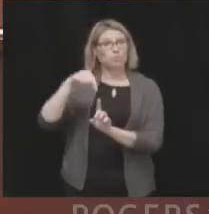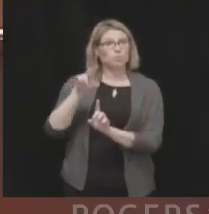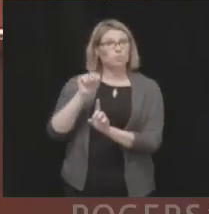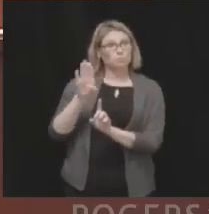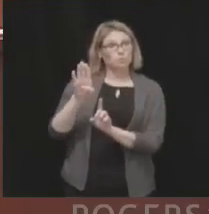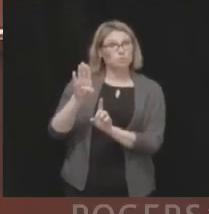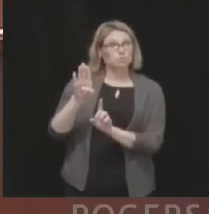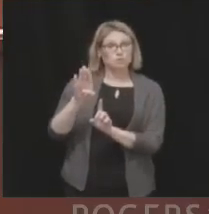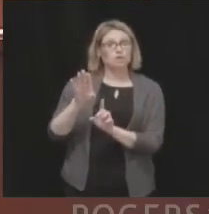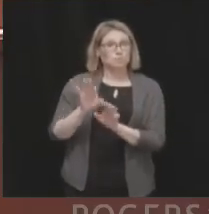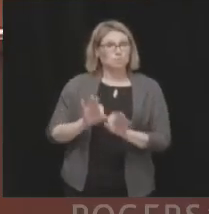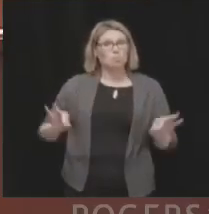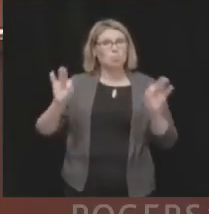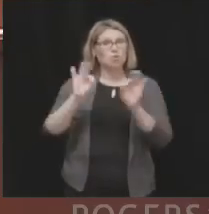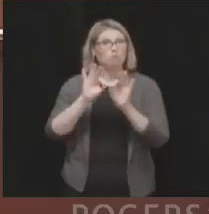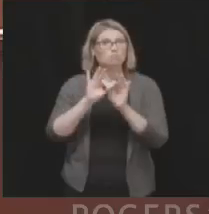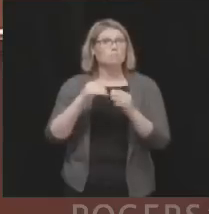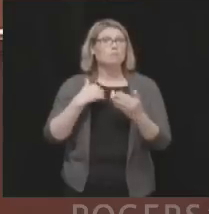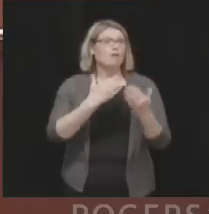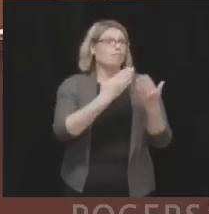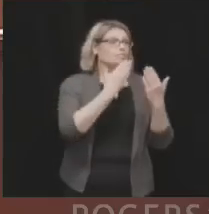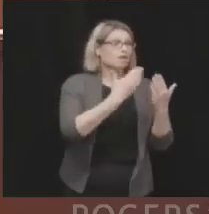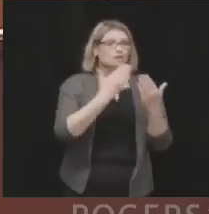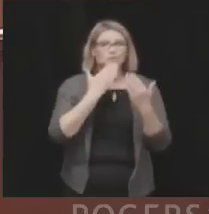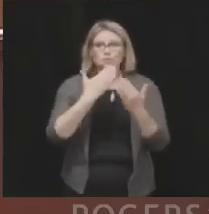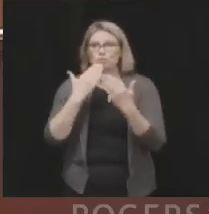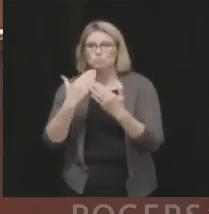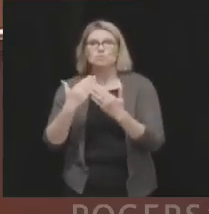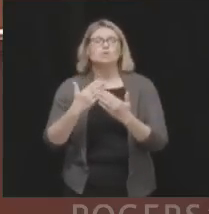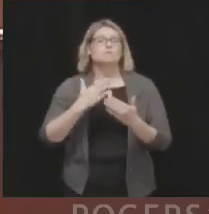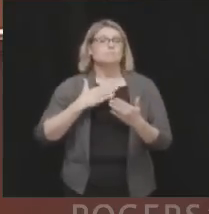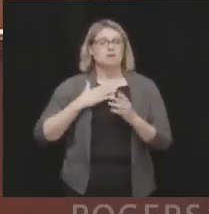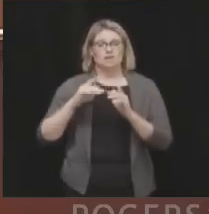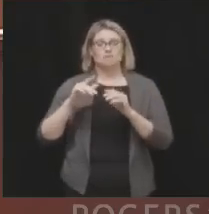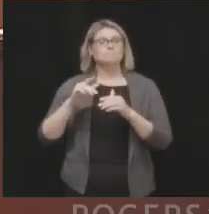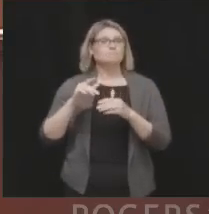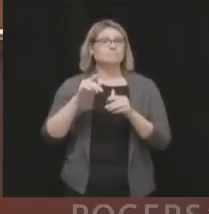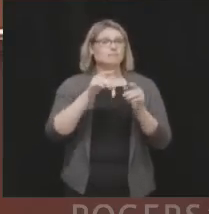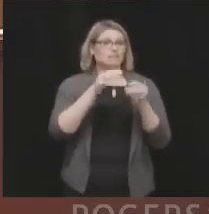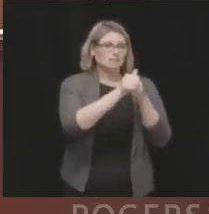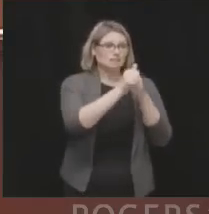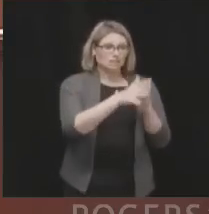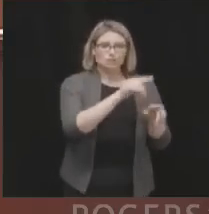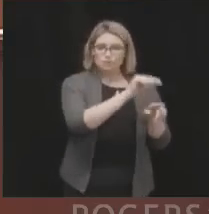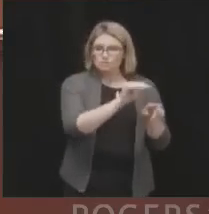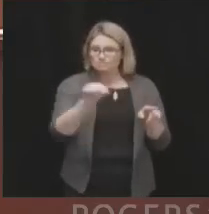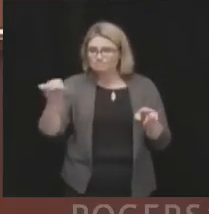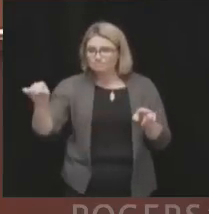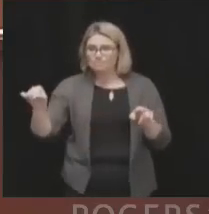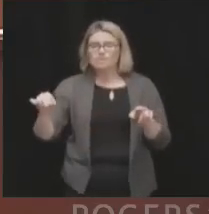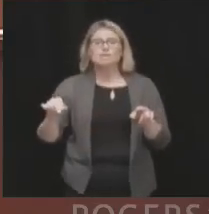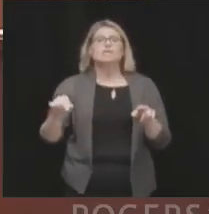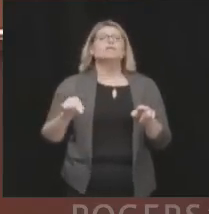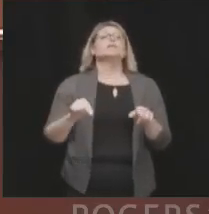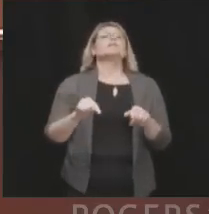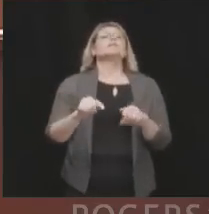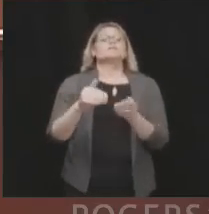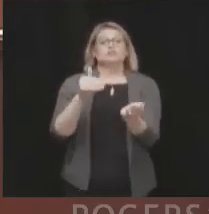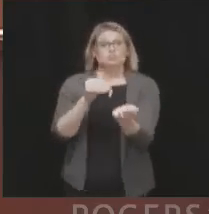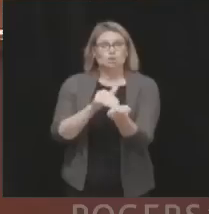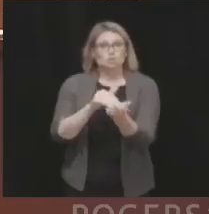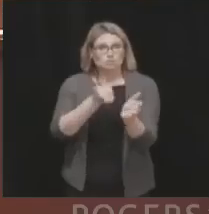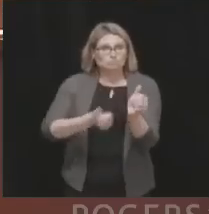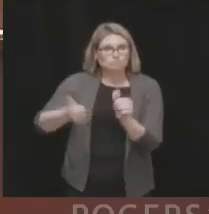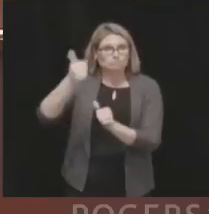that are making today possible. It's indeed been a team effort. To date, together, we have been able